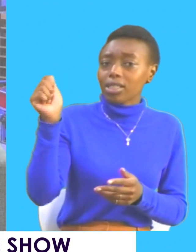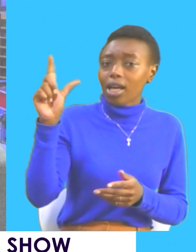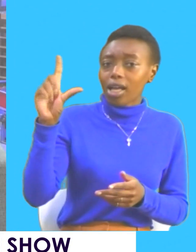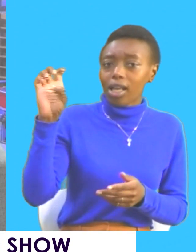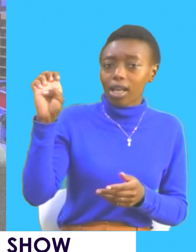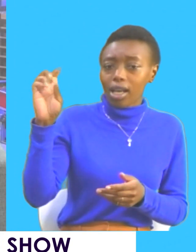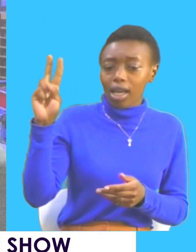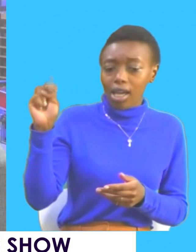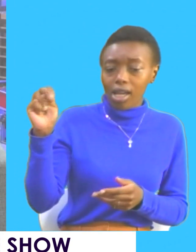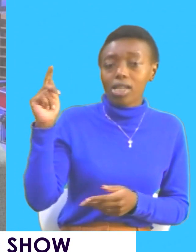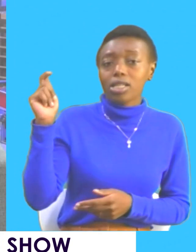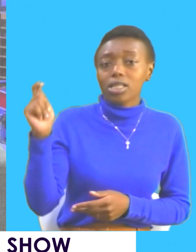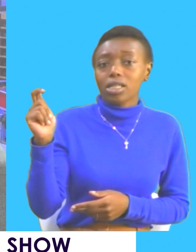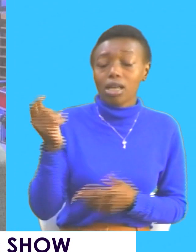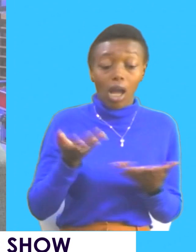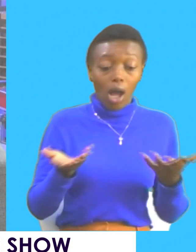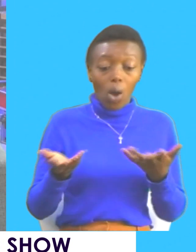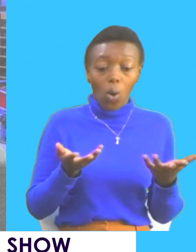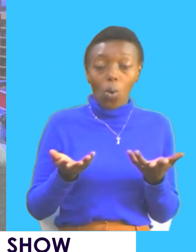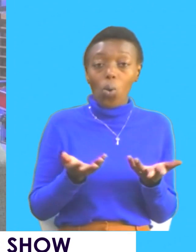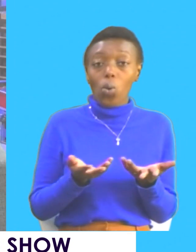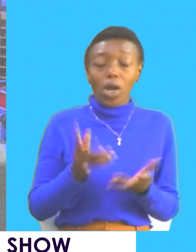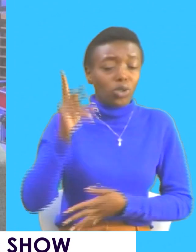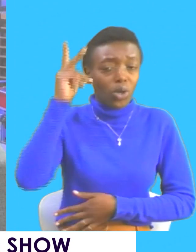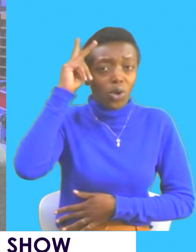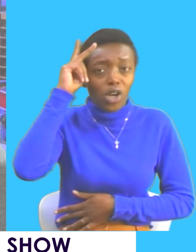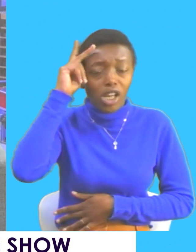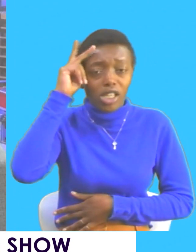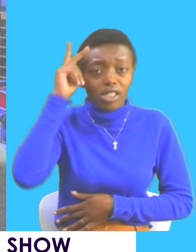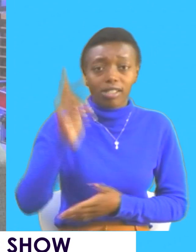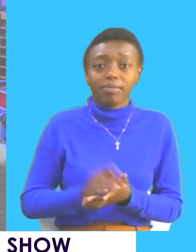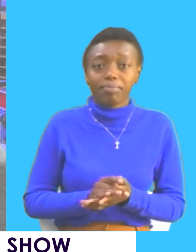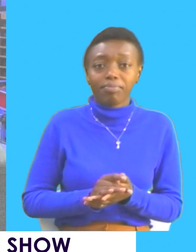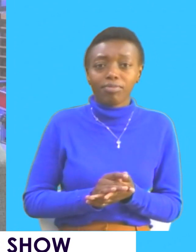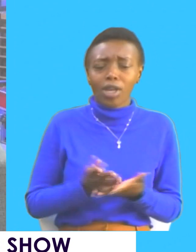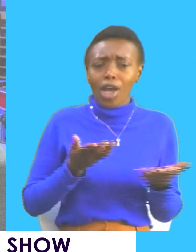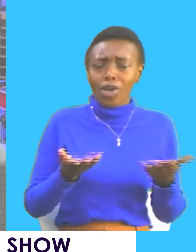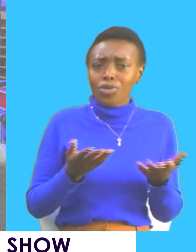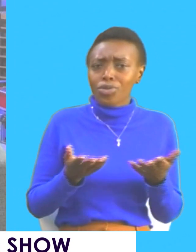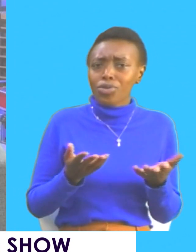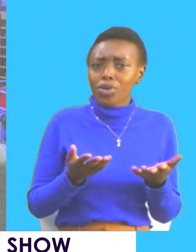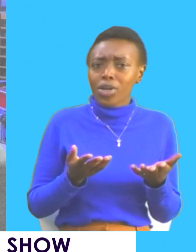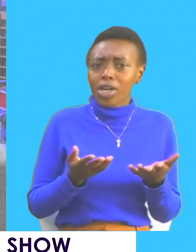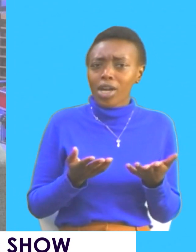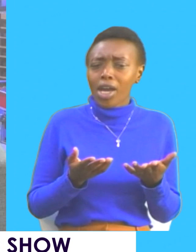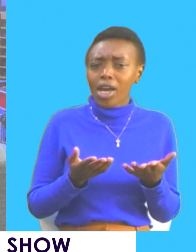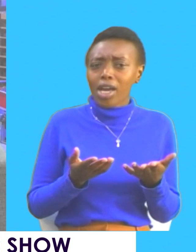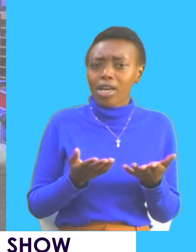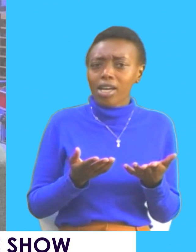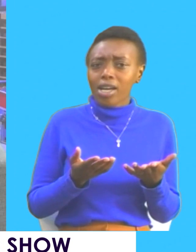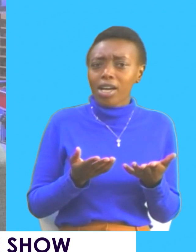where your expertise, your knowledge, your experience, your skill and your talent may